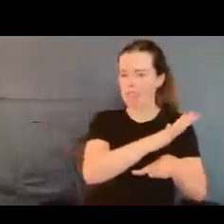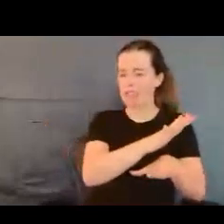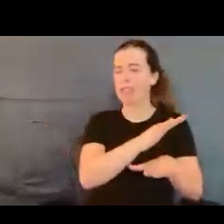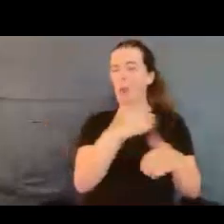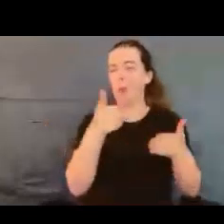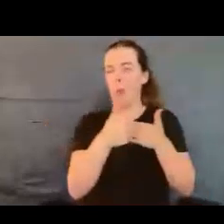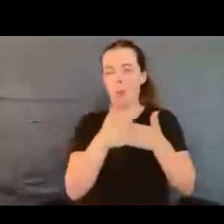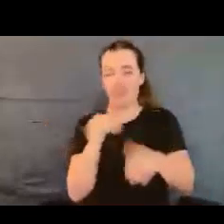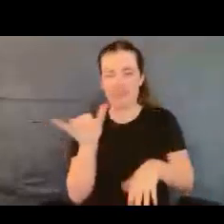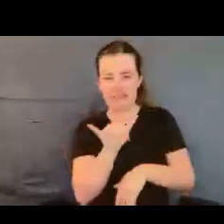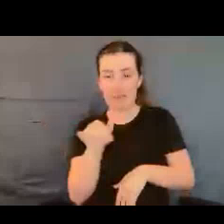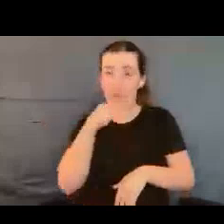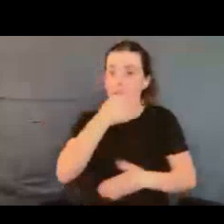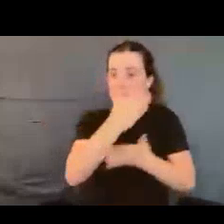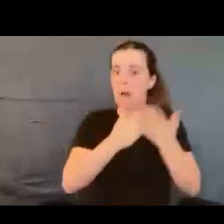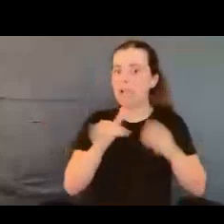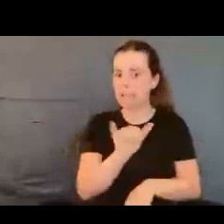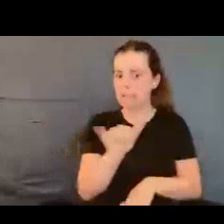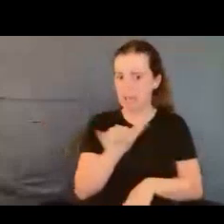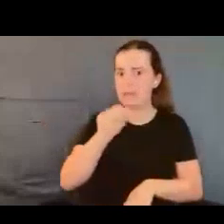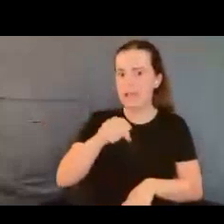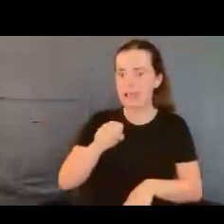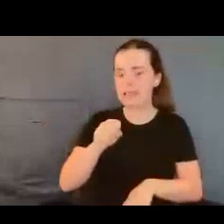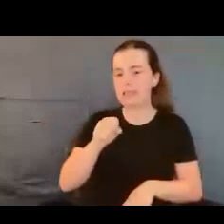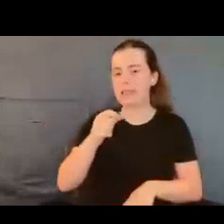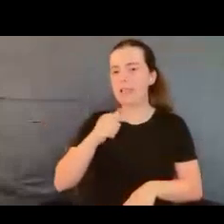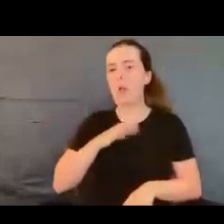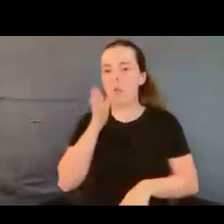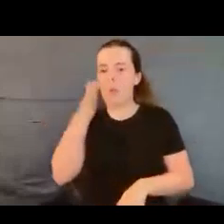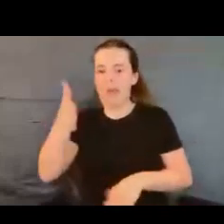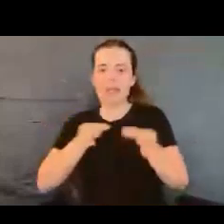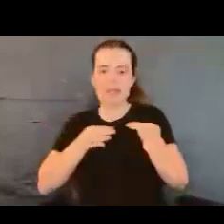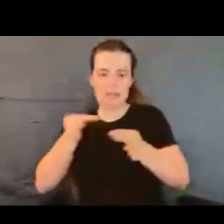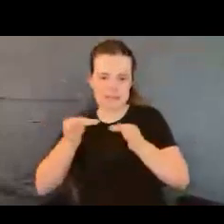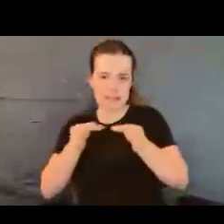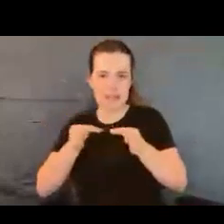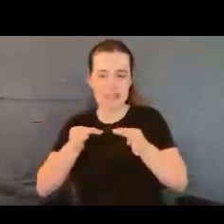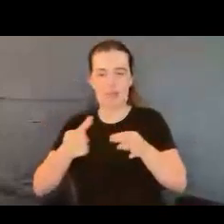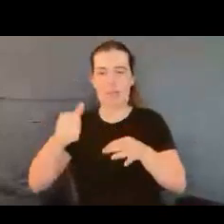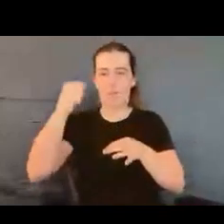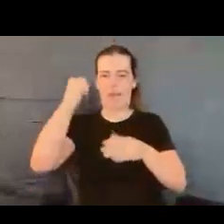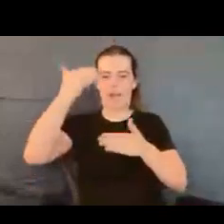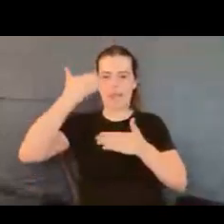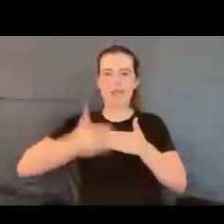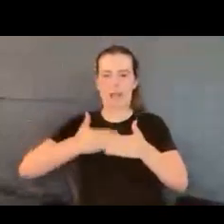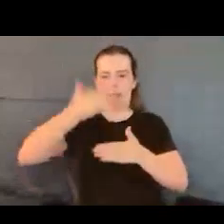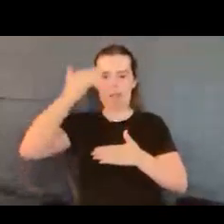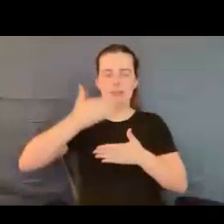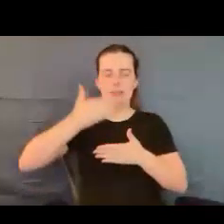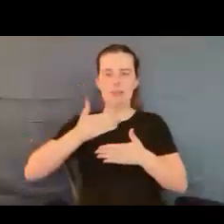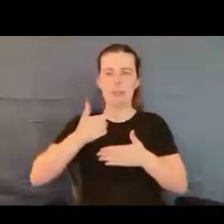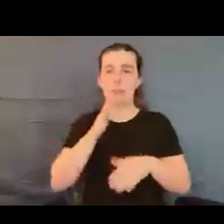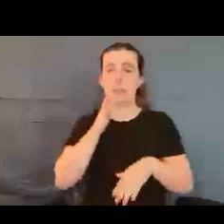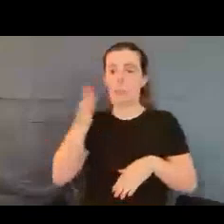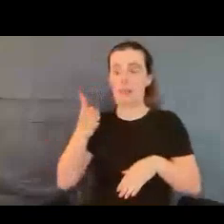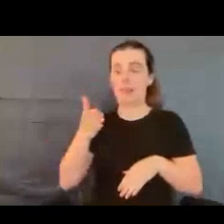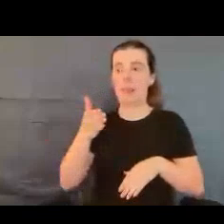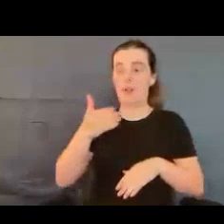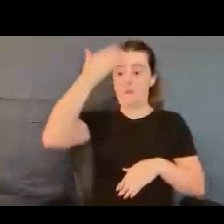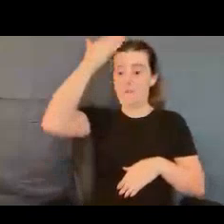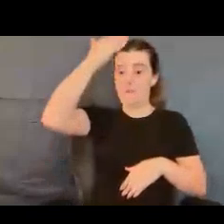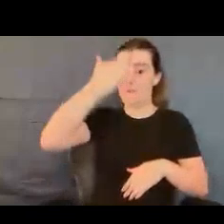the same, and instead of going down the backside, which I'm about to talk about for the 50K runners, you will drop down the front side of the